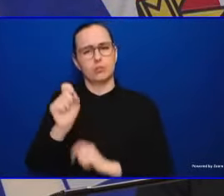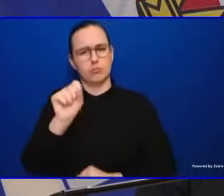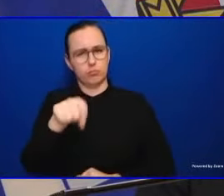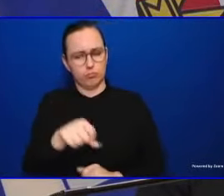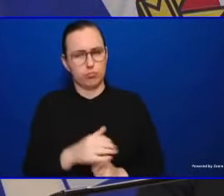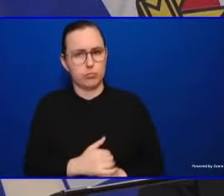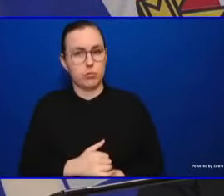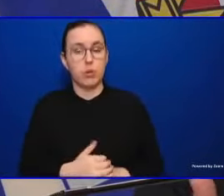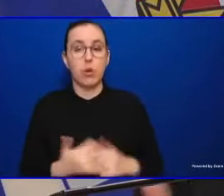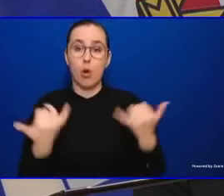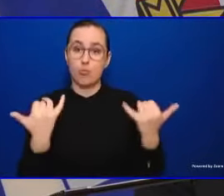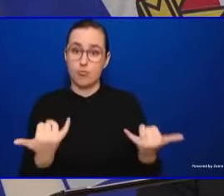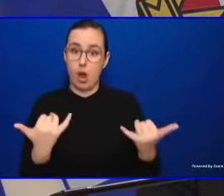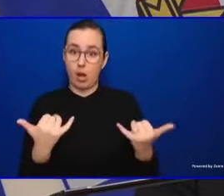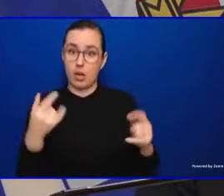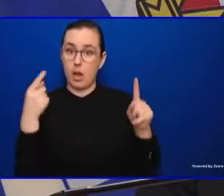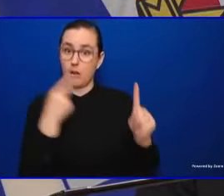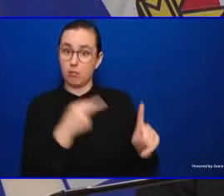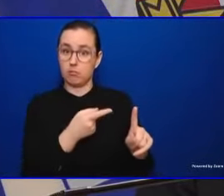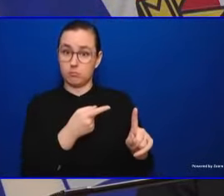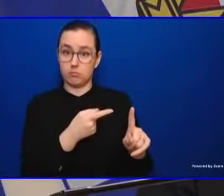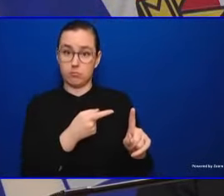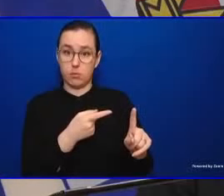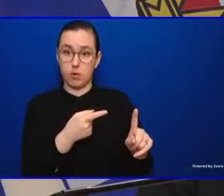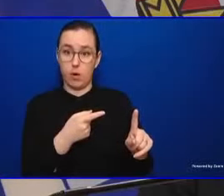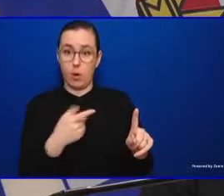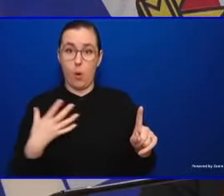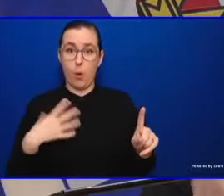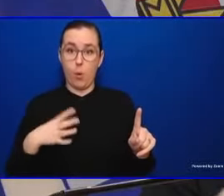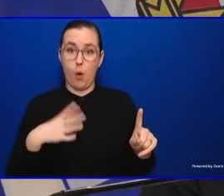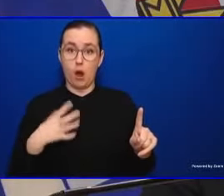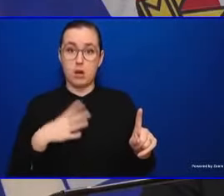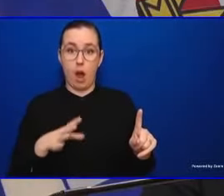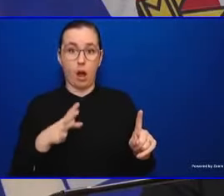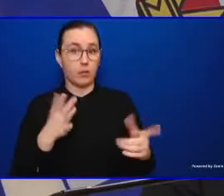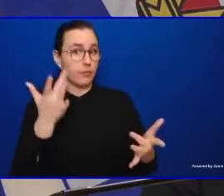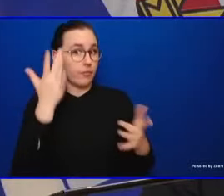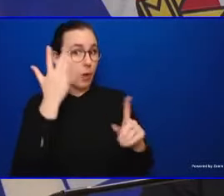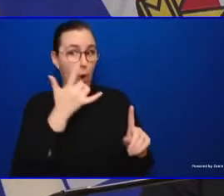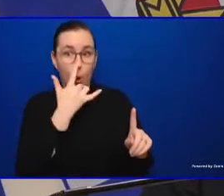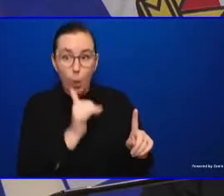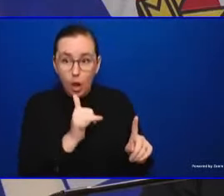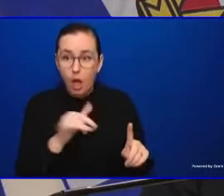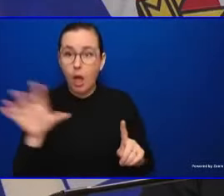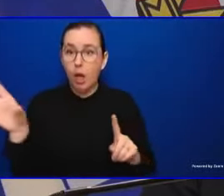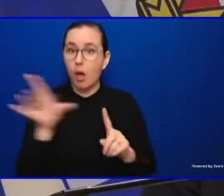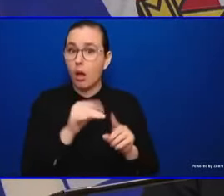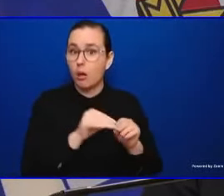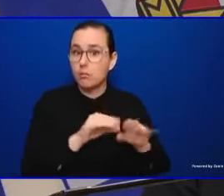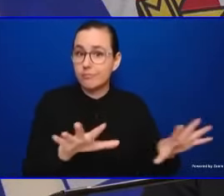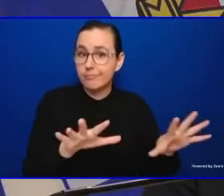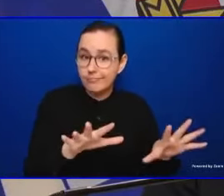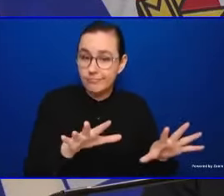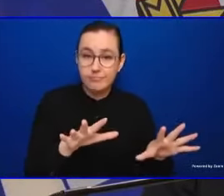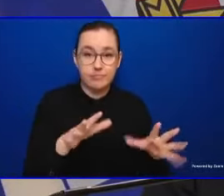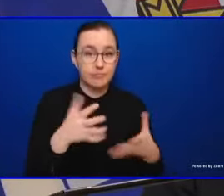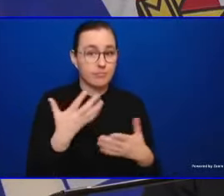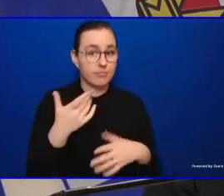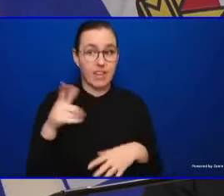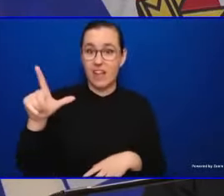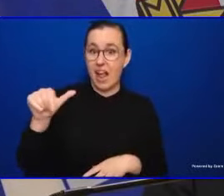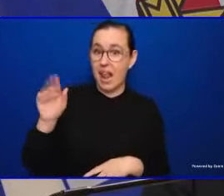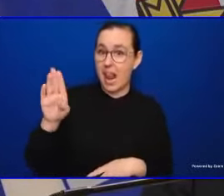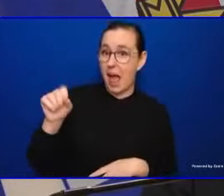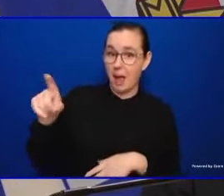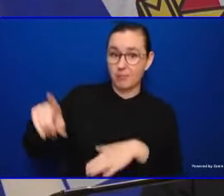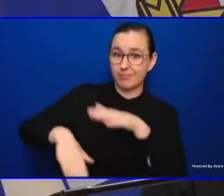the rapid transmission and the finite capacity that we have to do, particularly PCR testing, that if you don't have severe